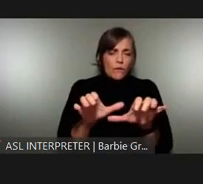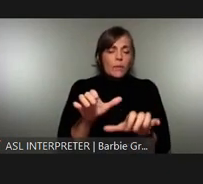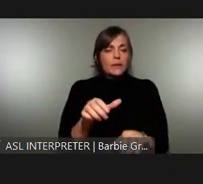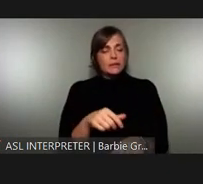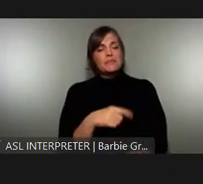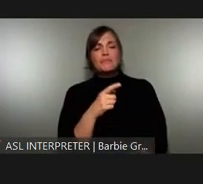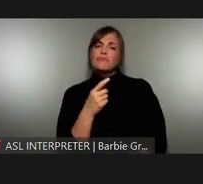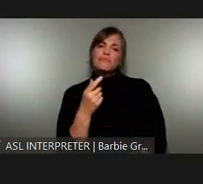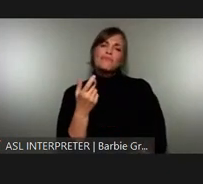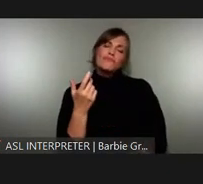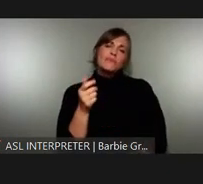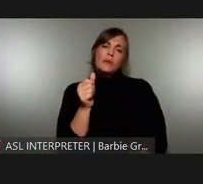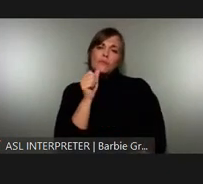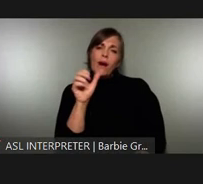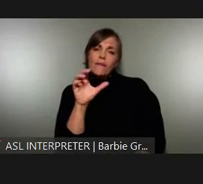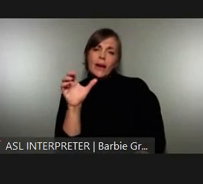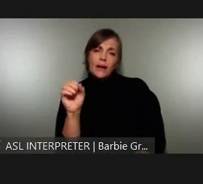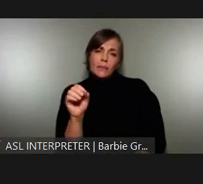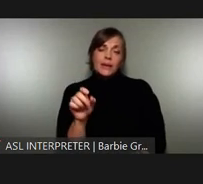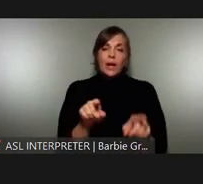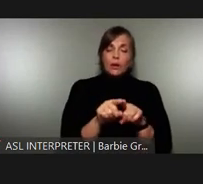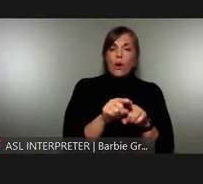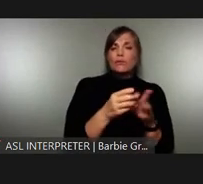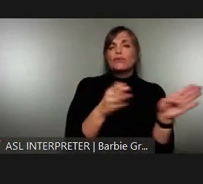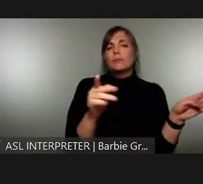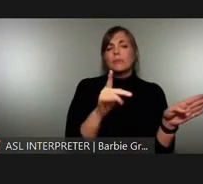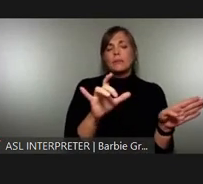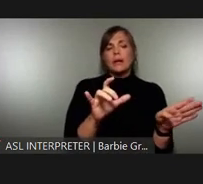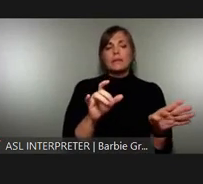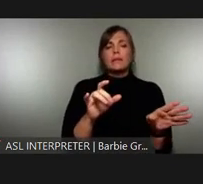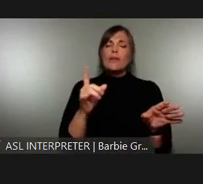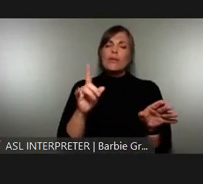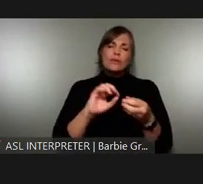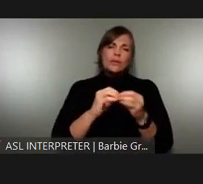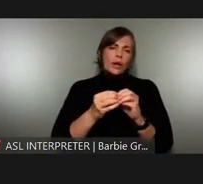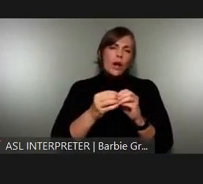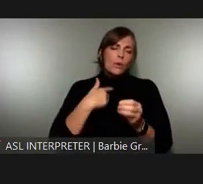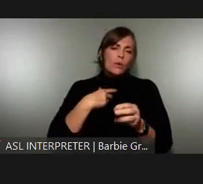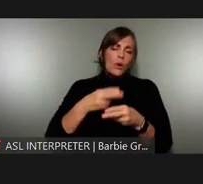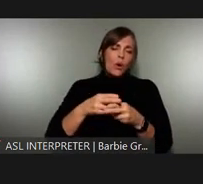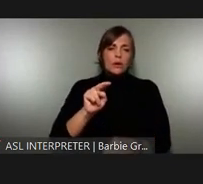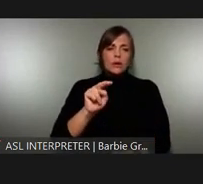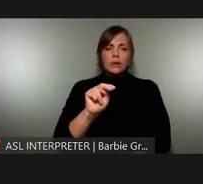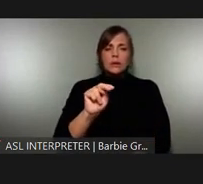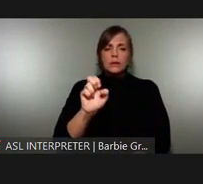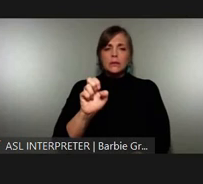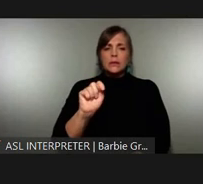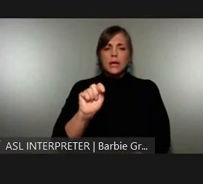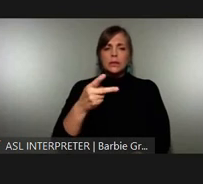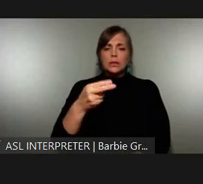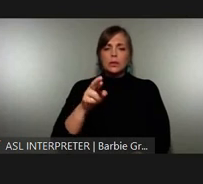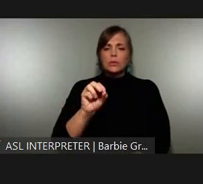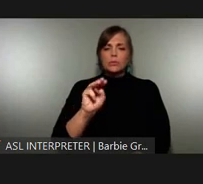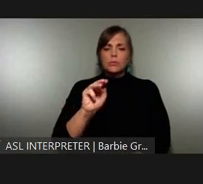sector and the public sector known as the Net Promoter Score. It was built out of Harvard Business School years ago, and the simplicity of the